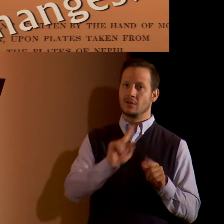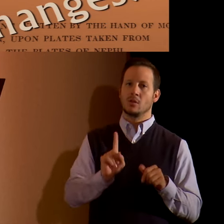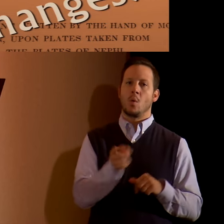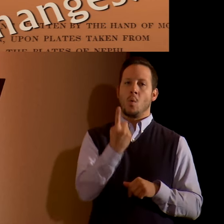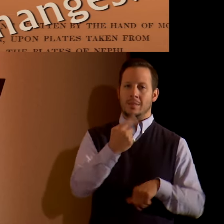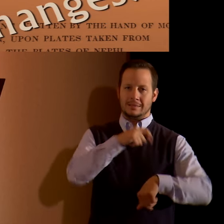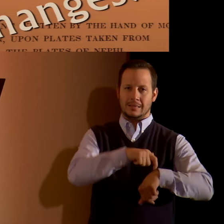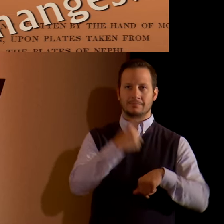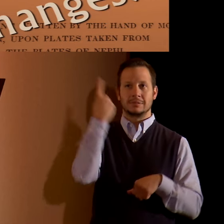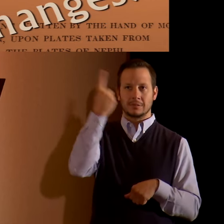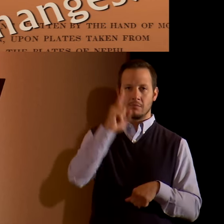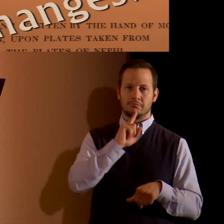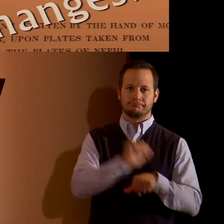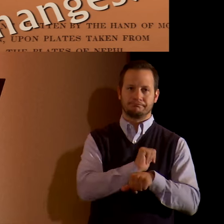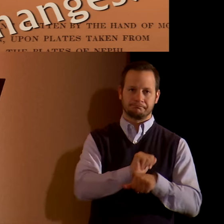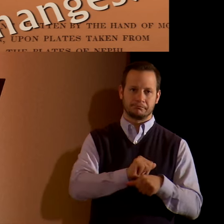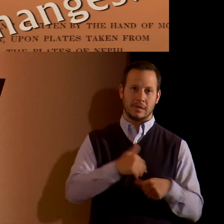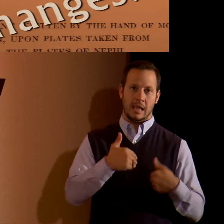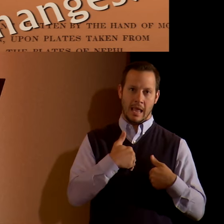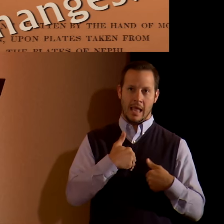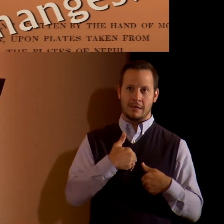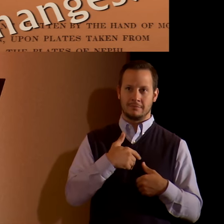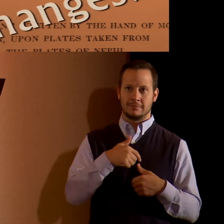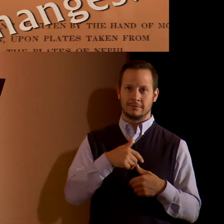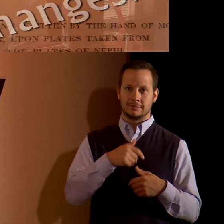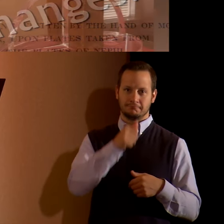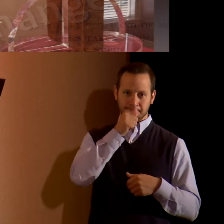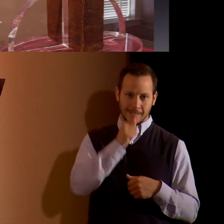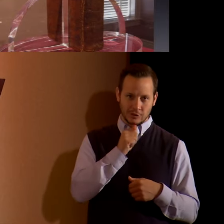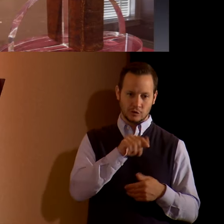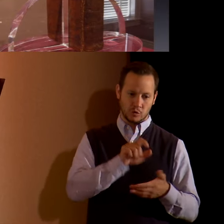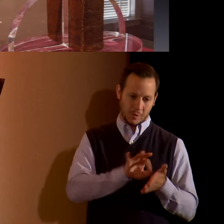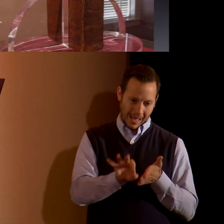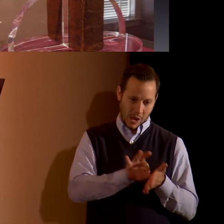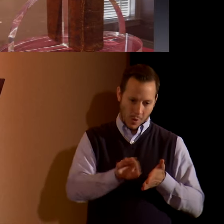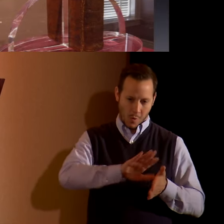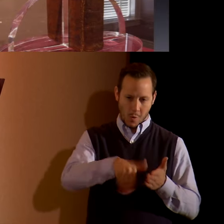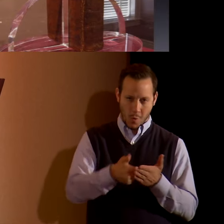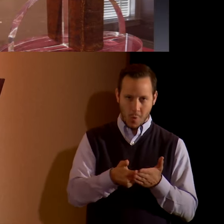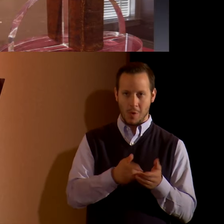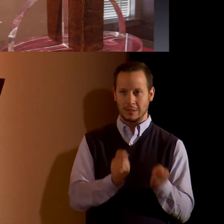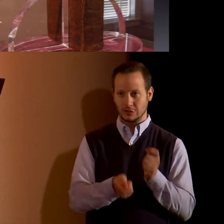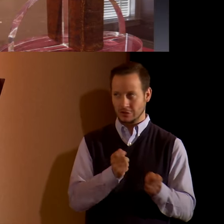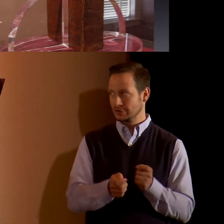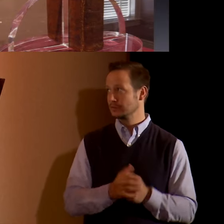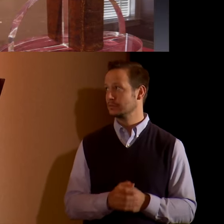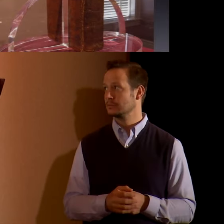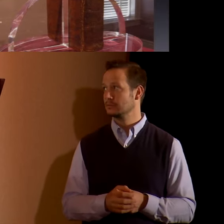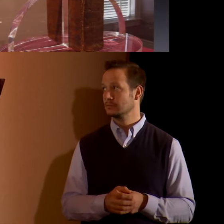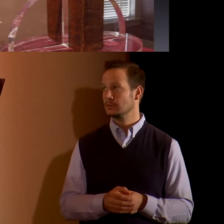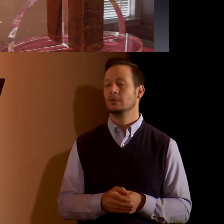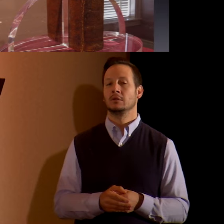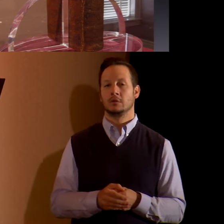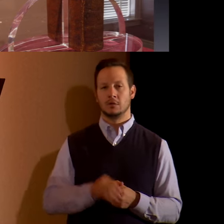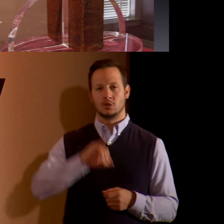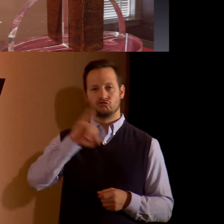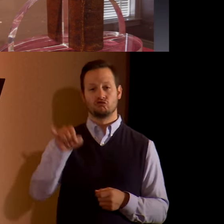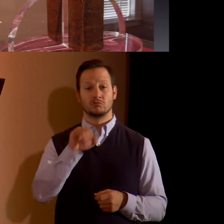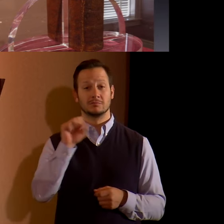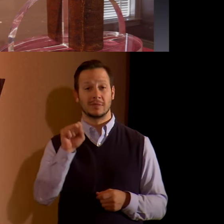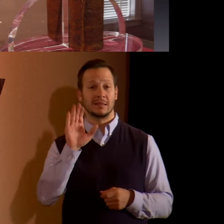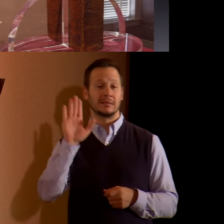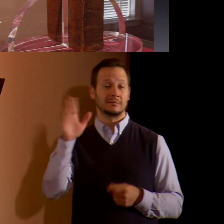know of that anybody had the intestinal fortitude to count them all. So much for Joseph Smith's claim